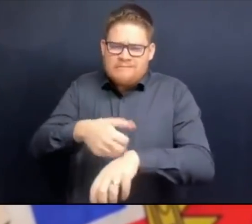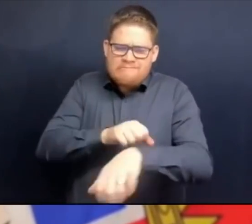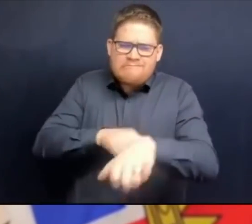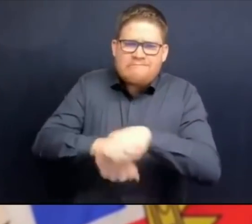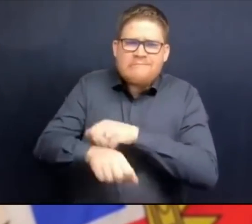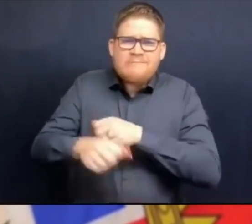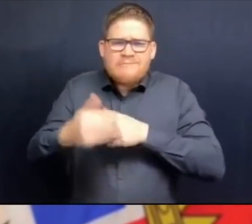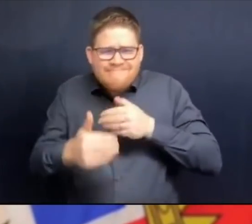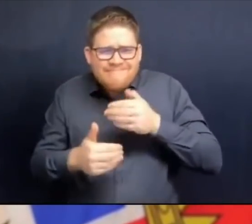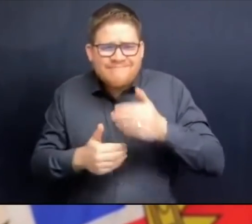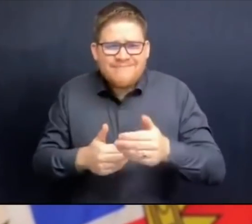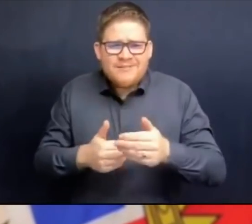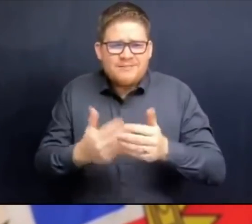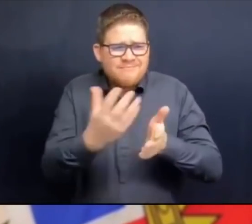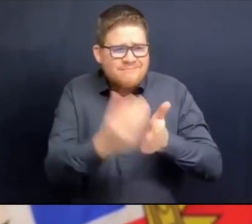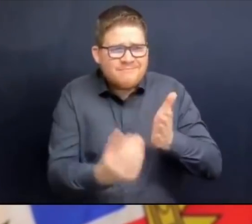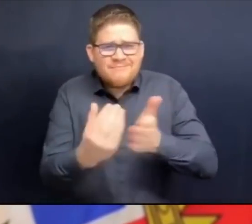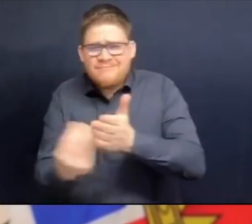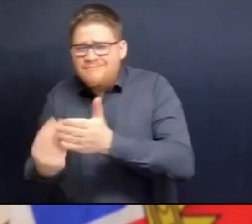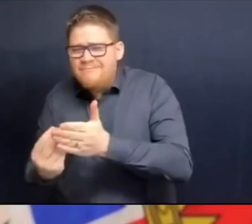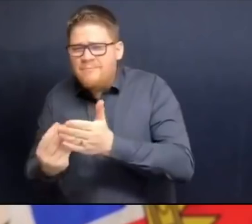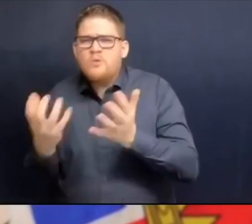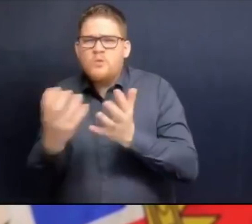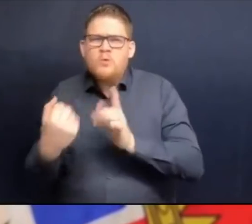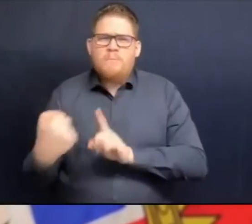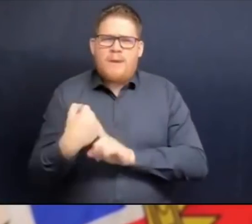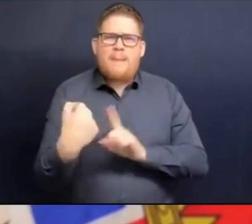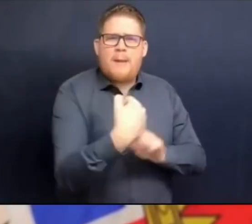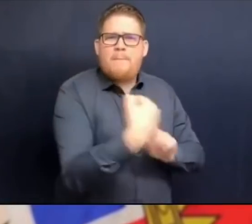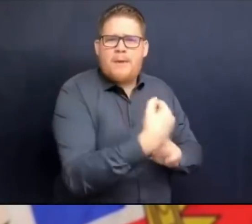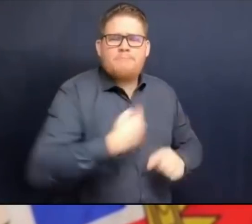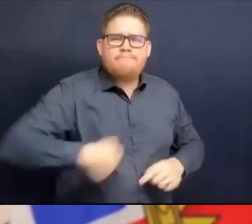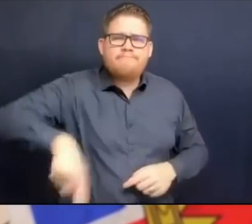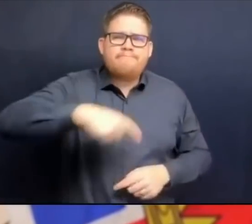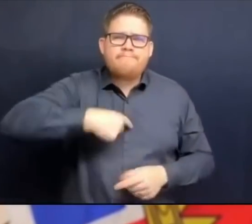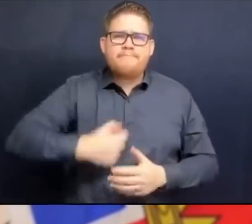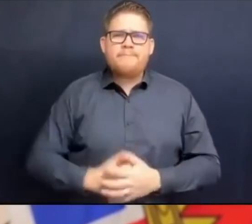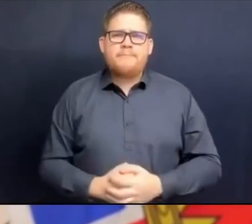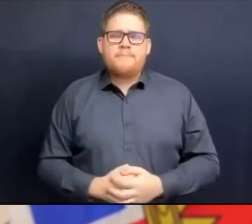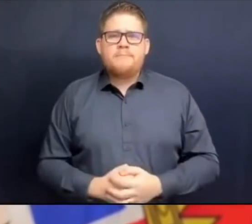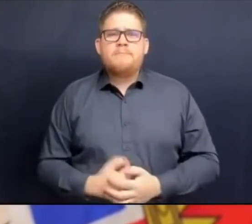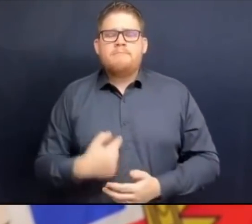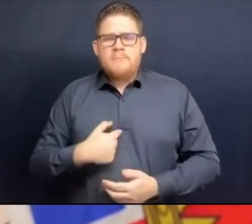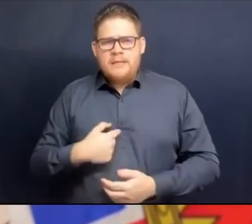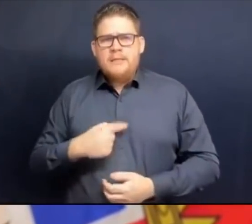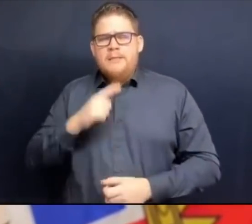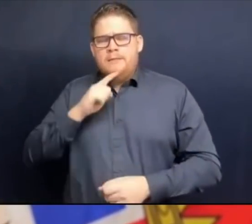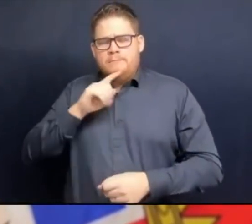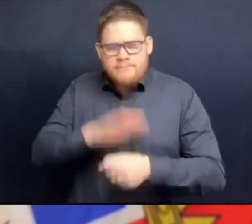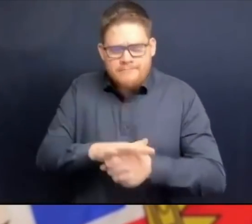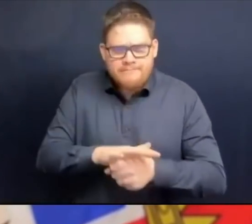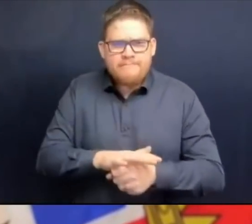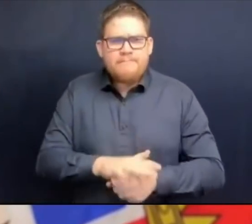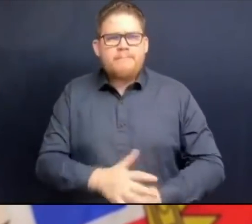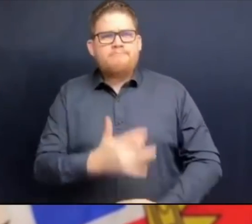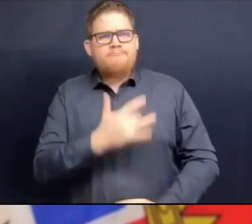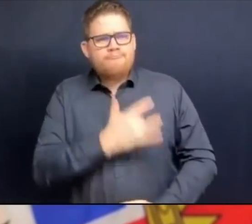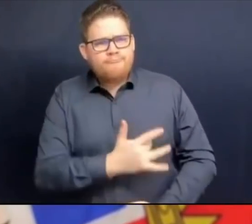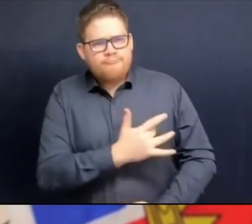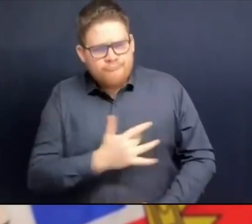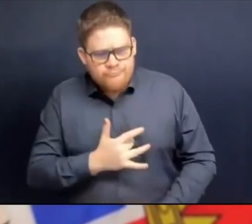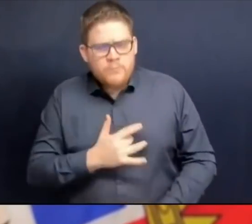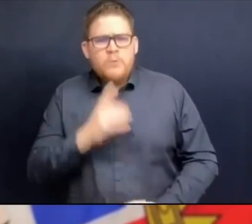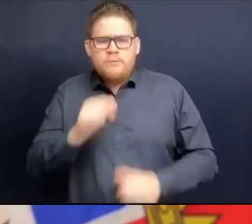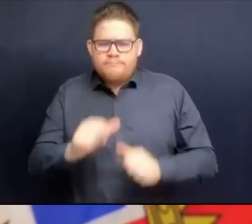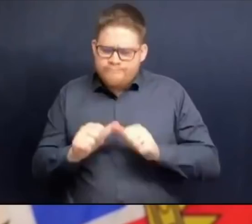affecting all of us. I remain firm in my commitment from our office to do everything we can to